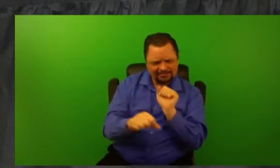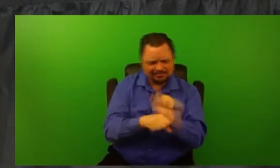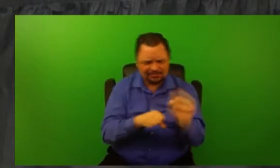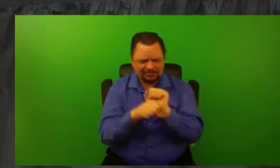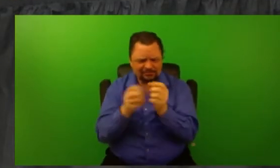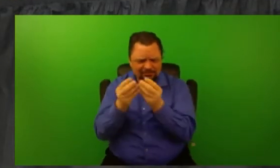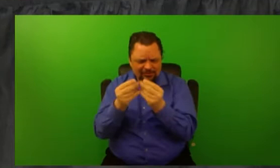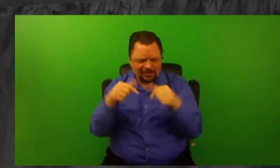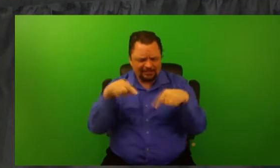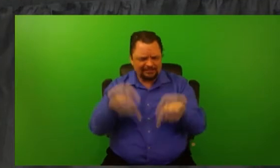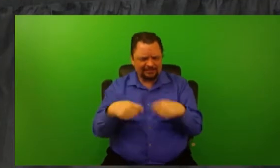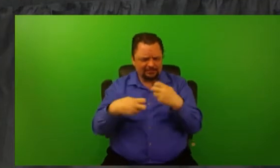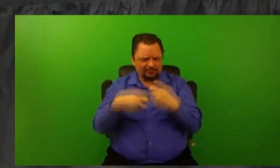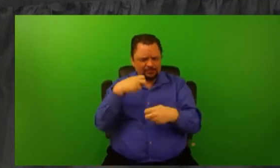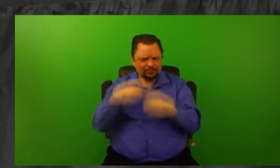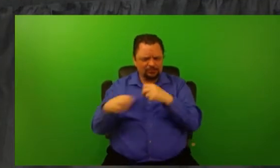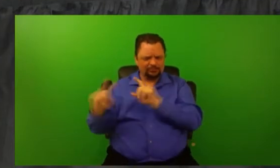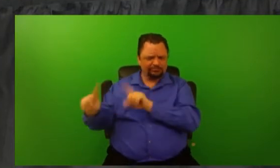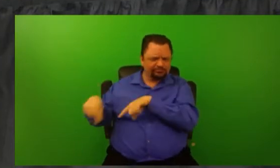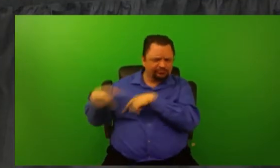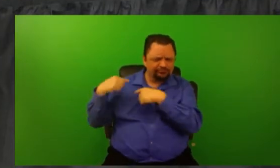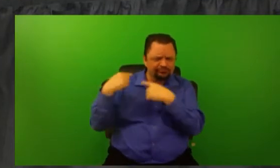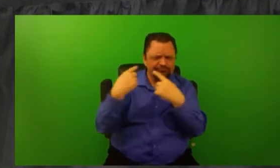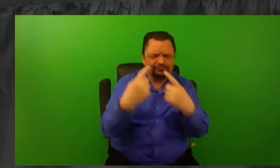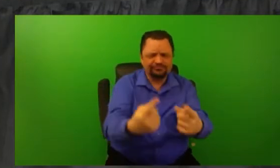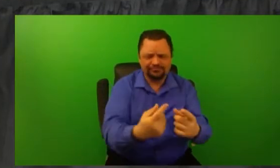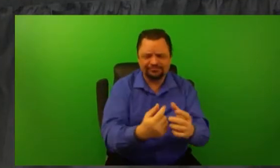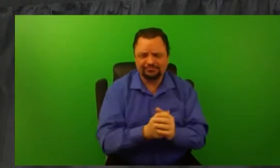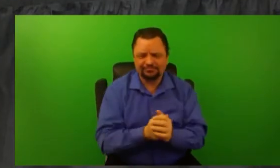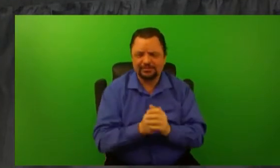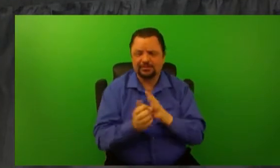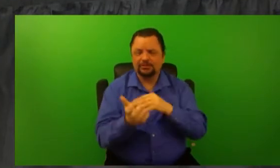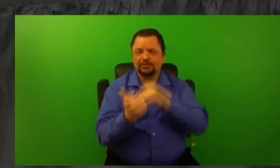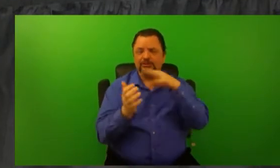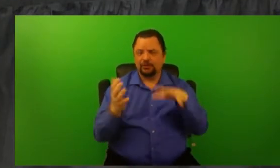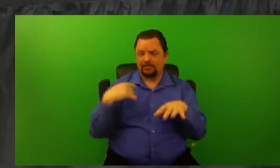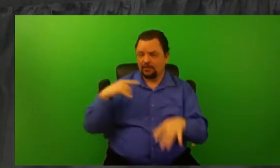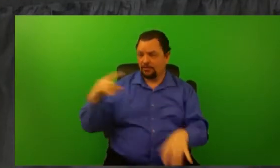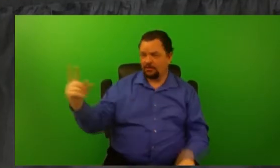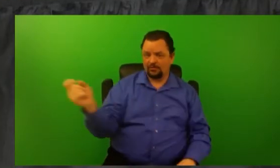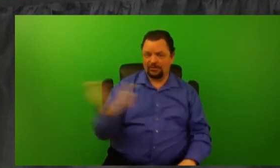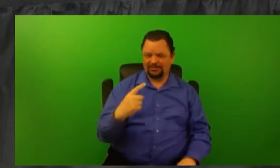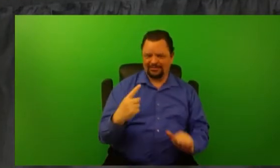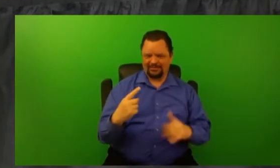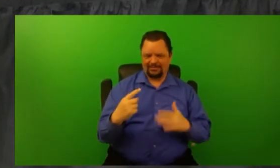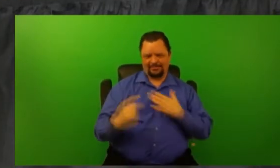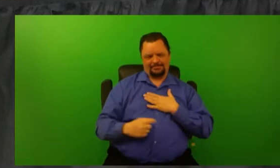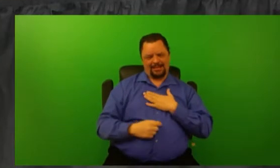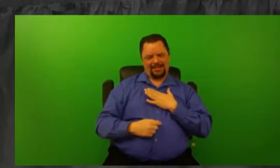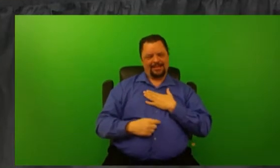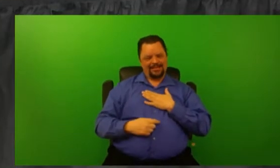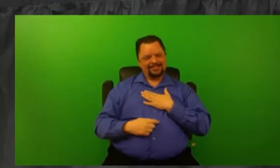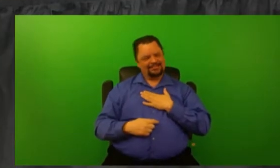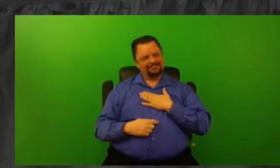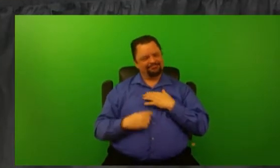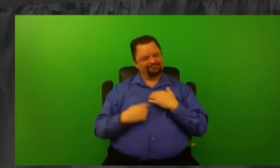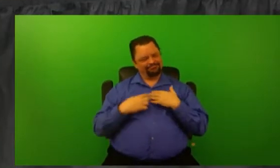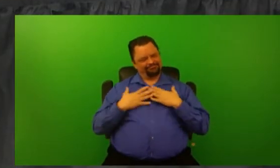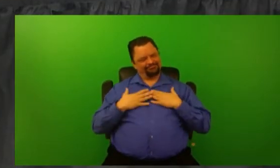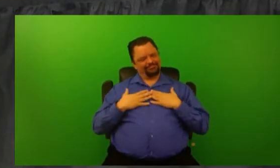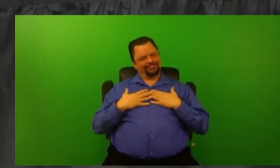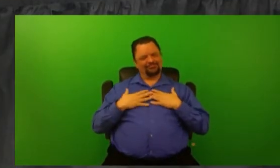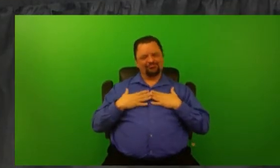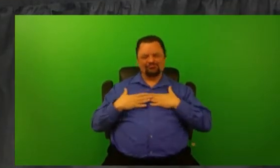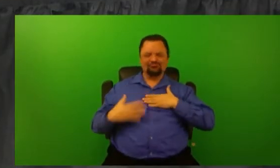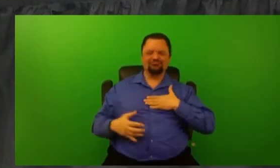at. Like I said, I think the students' questions were probably in my lane, and happy to do